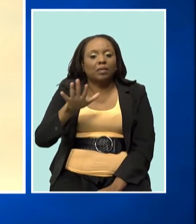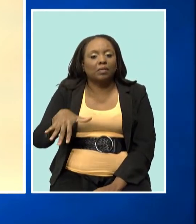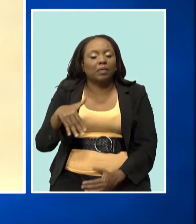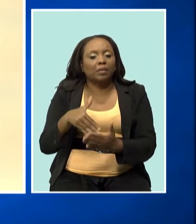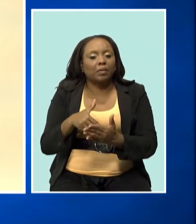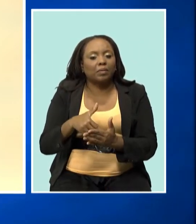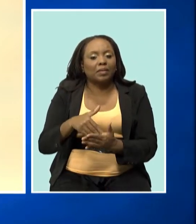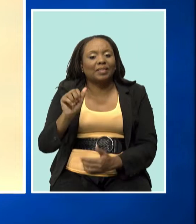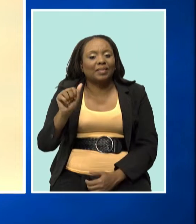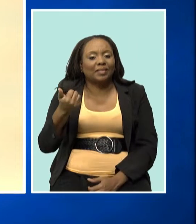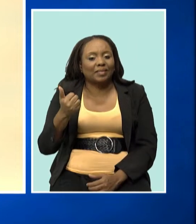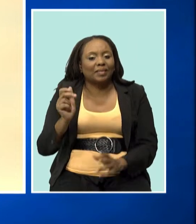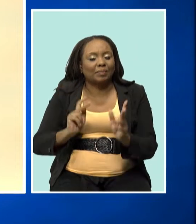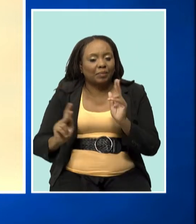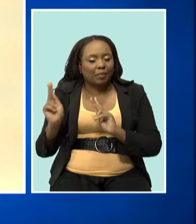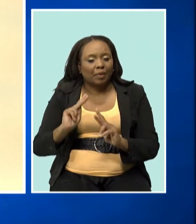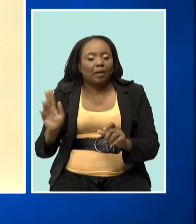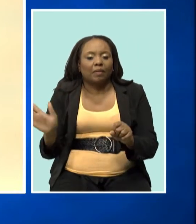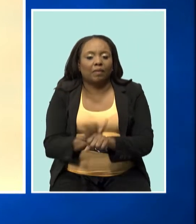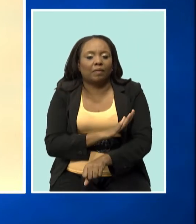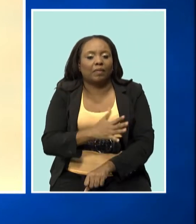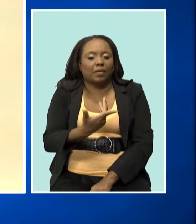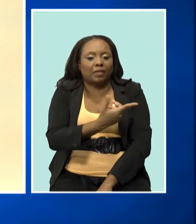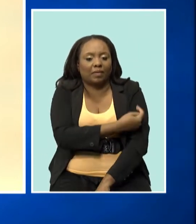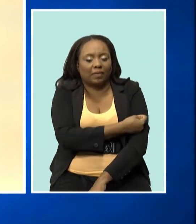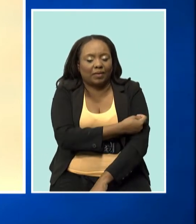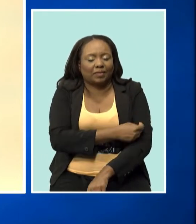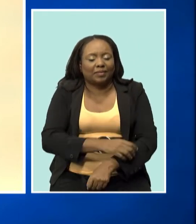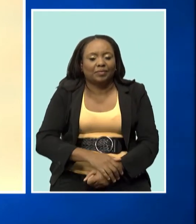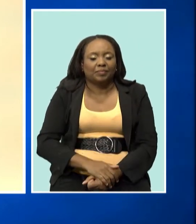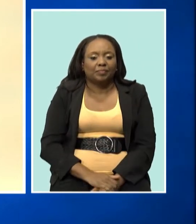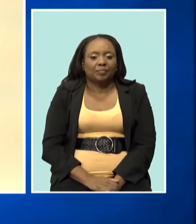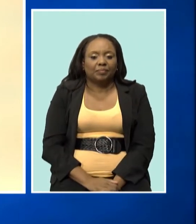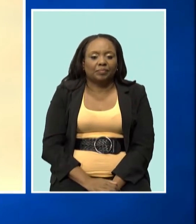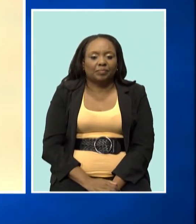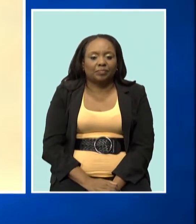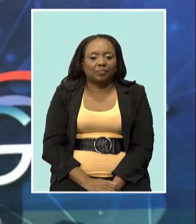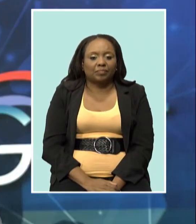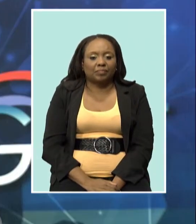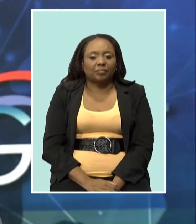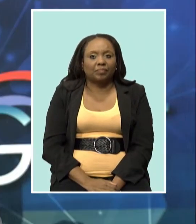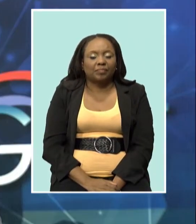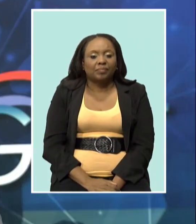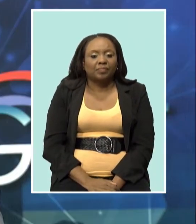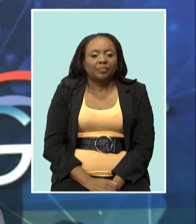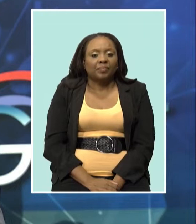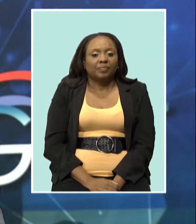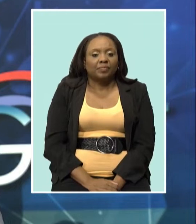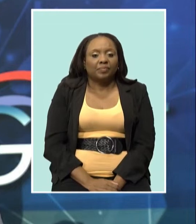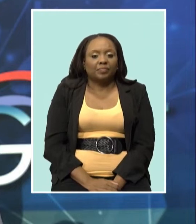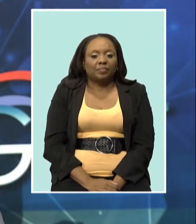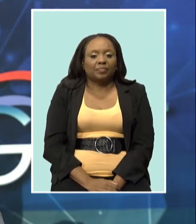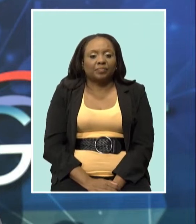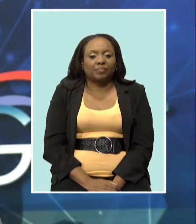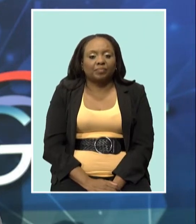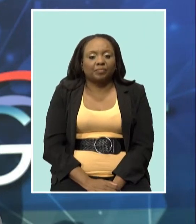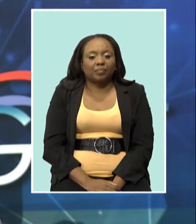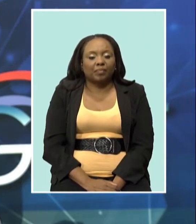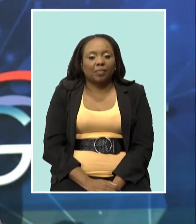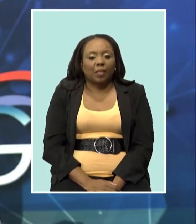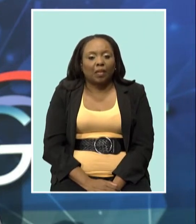or regionally. An account has been set up in Deshaun's name at the RBC Royal Bank, and the Barbados Cancer Society can also